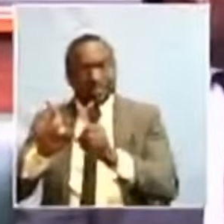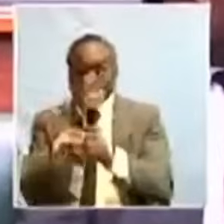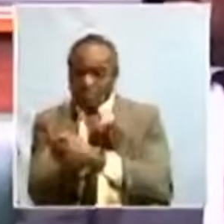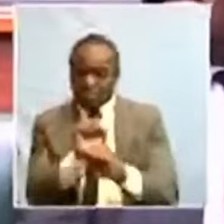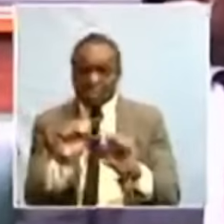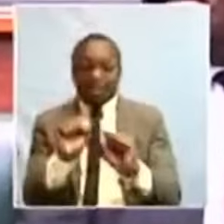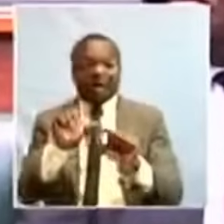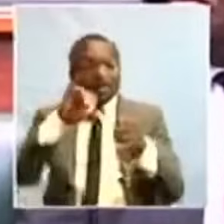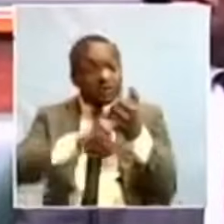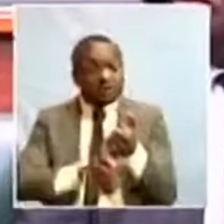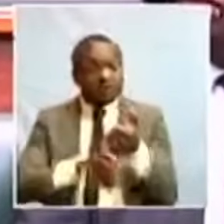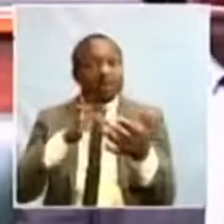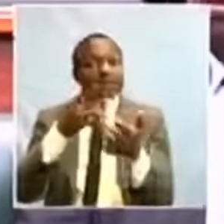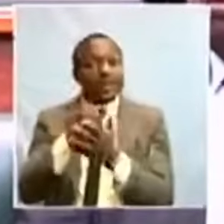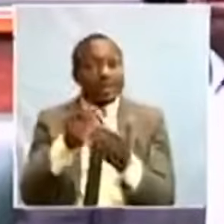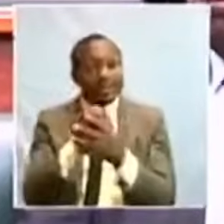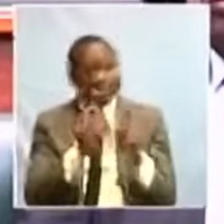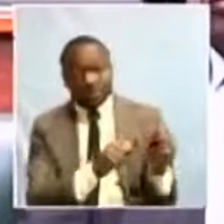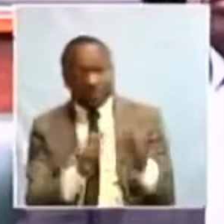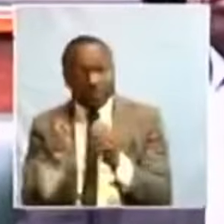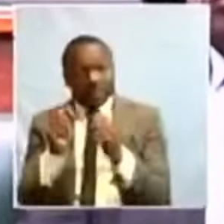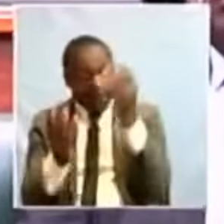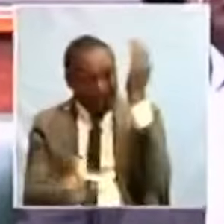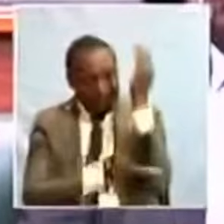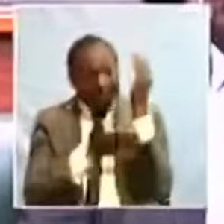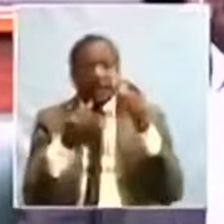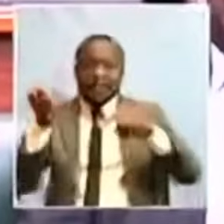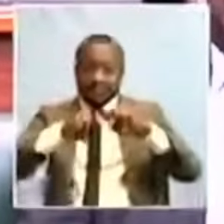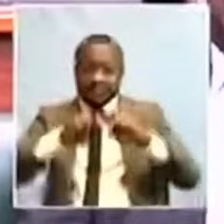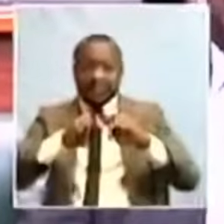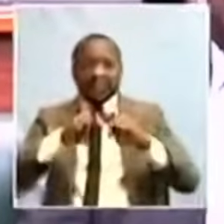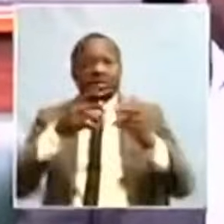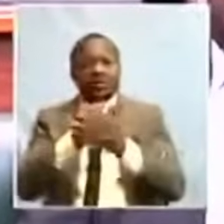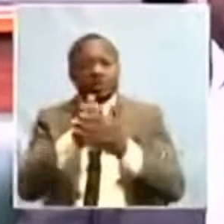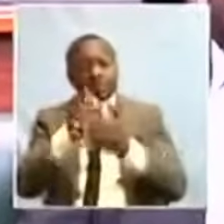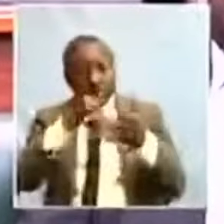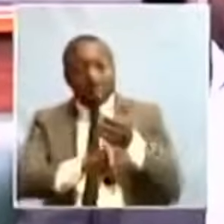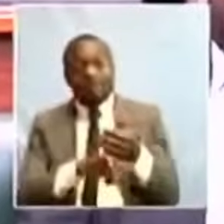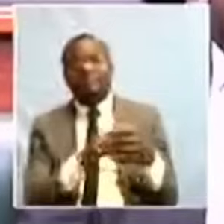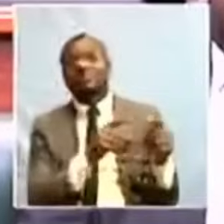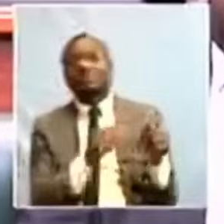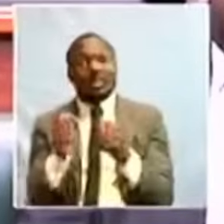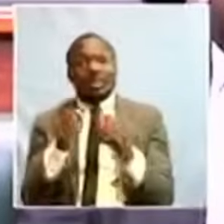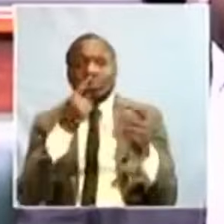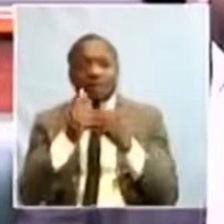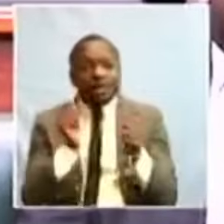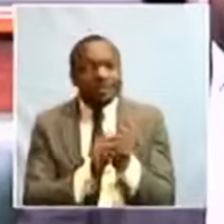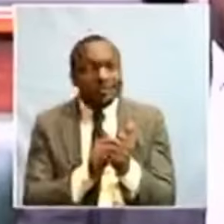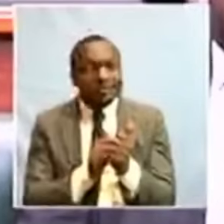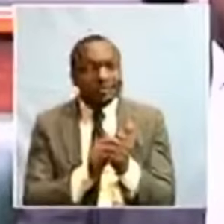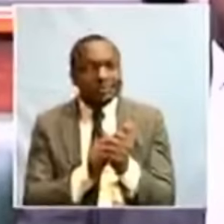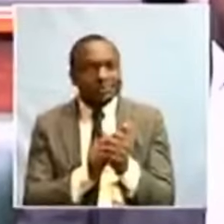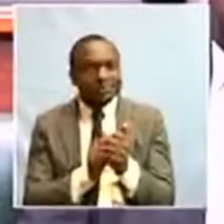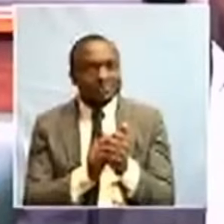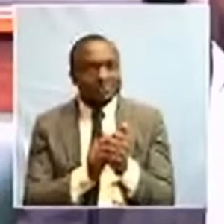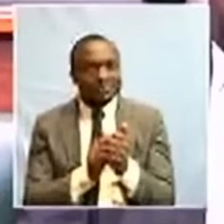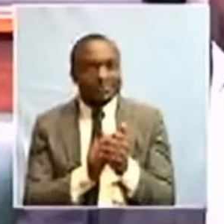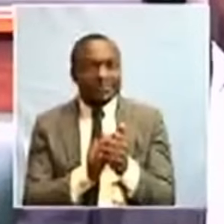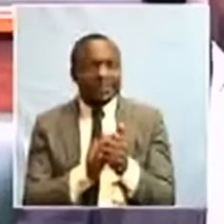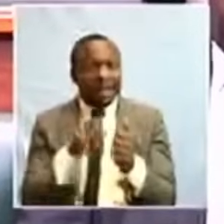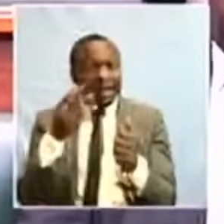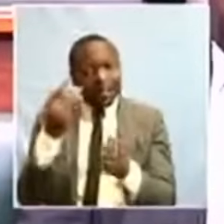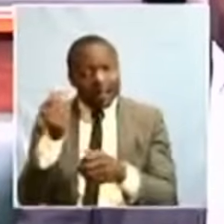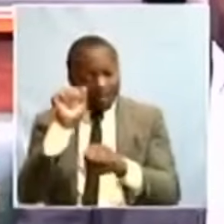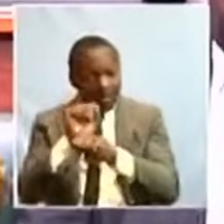the social cash transfer, enhance the social cash transfer. We are talking of cash